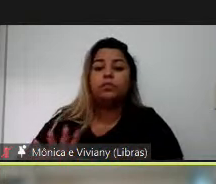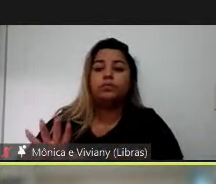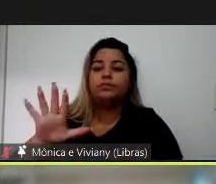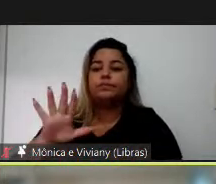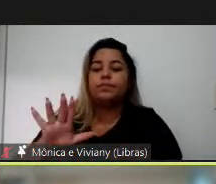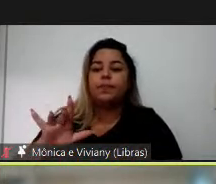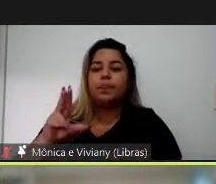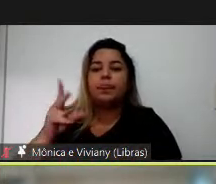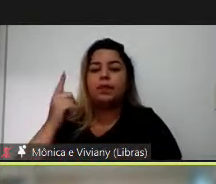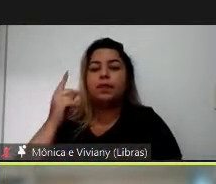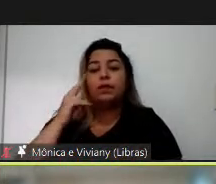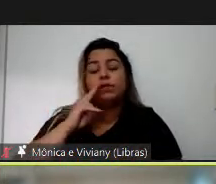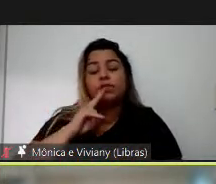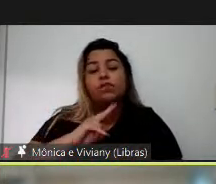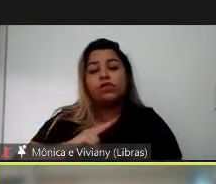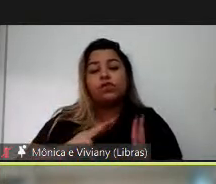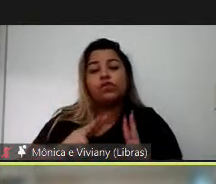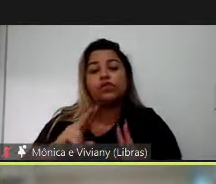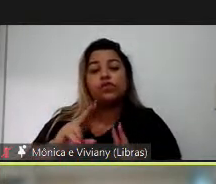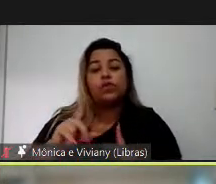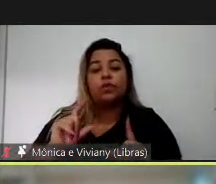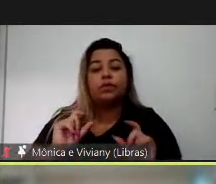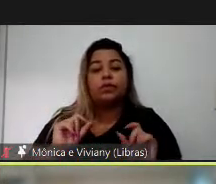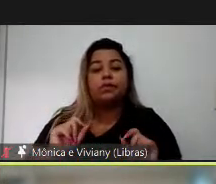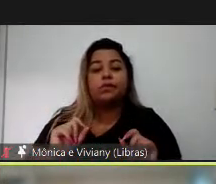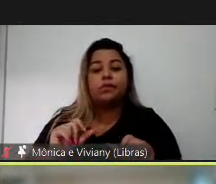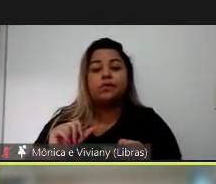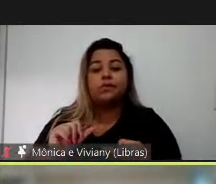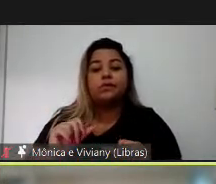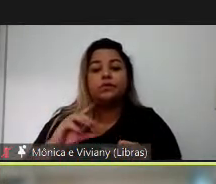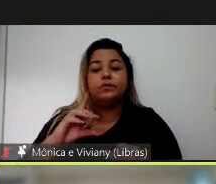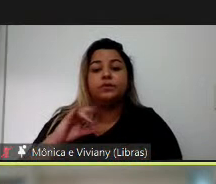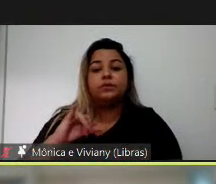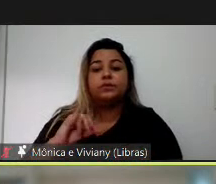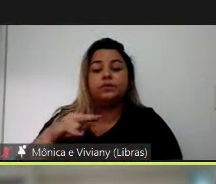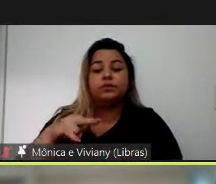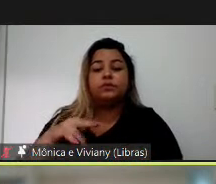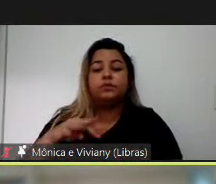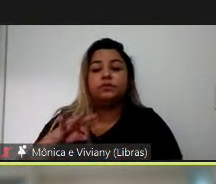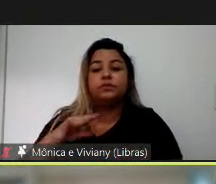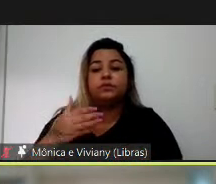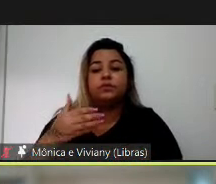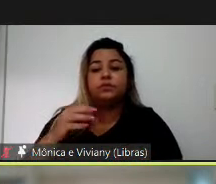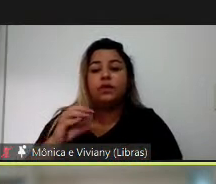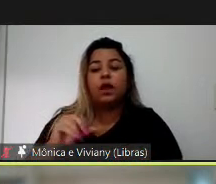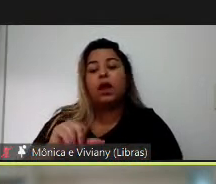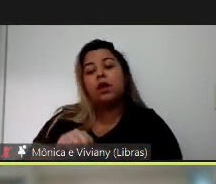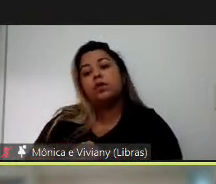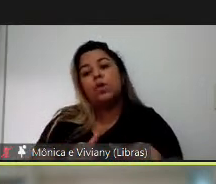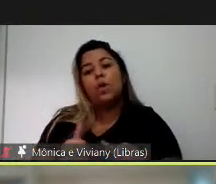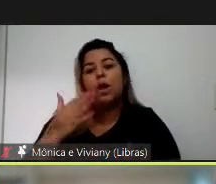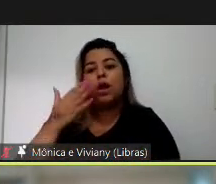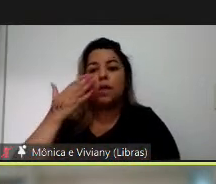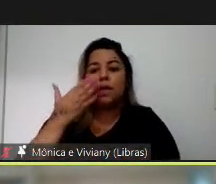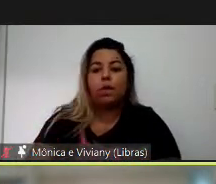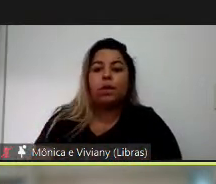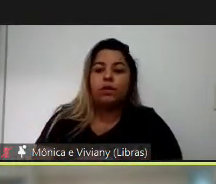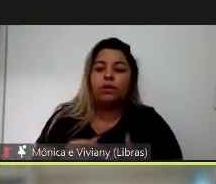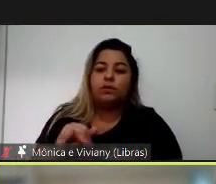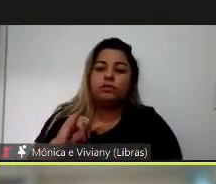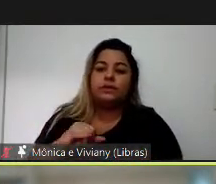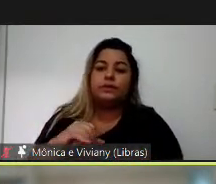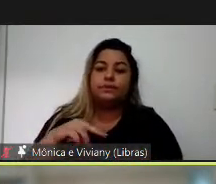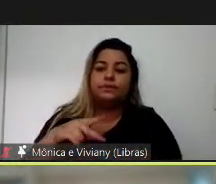is an interactive map in which you can see the intervention and also evaluate the level of trust and